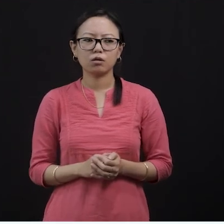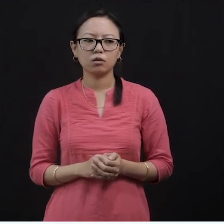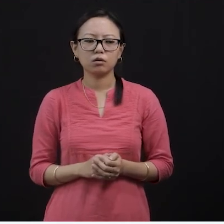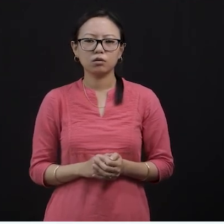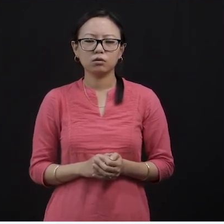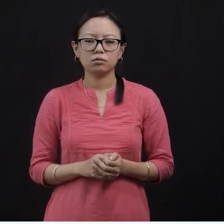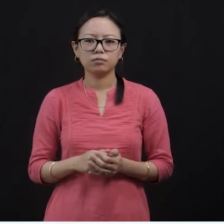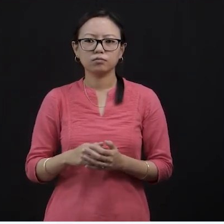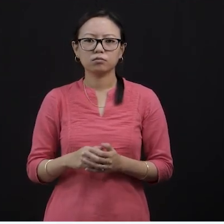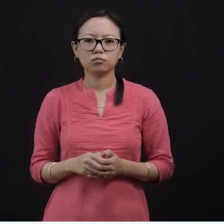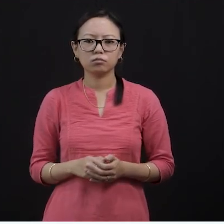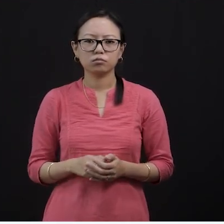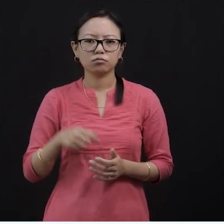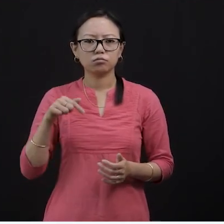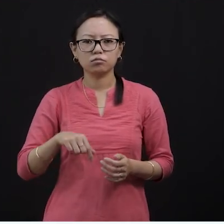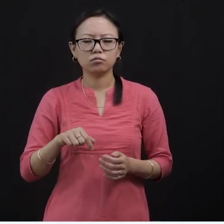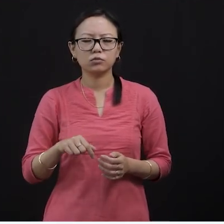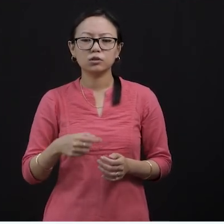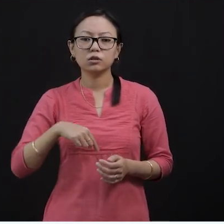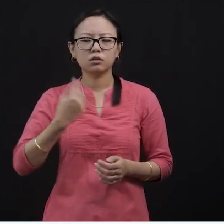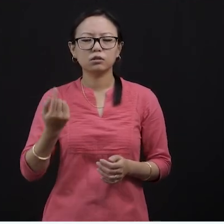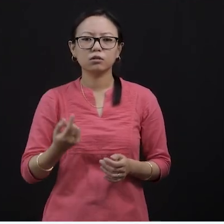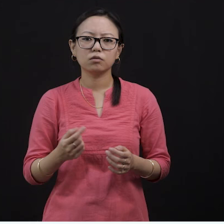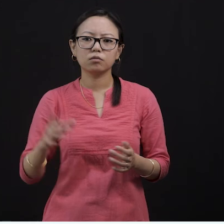a rectangular iron bar.